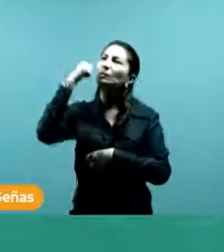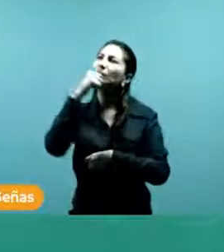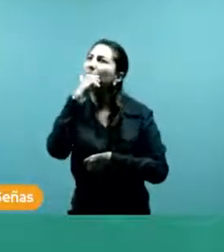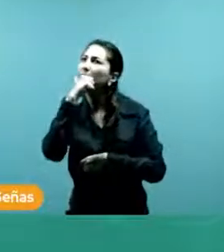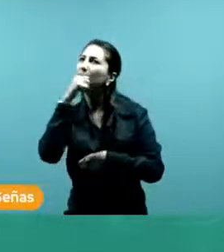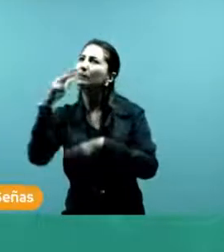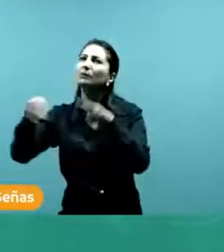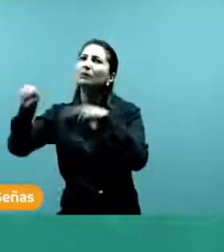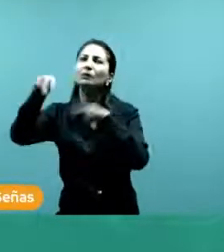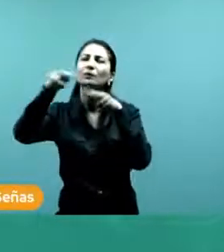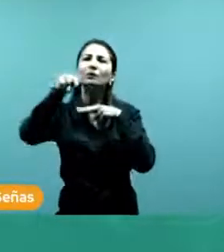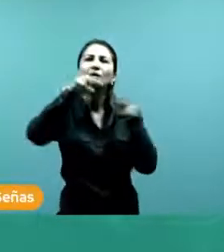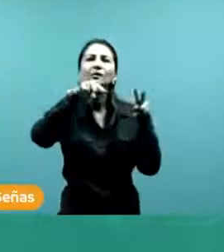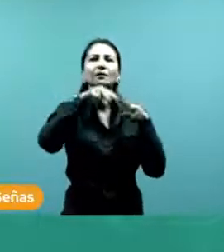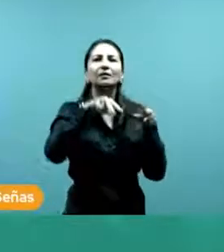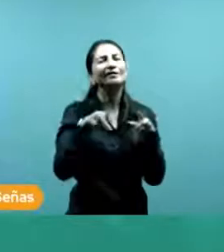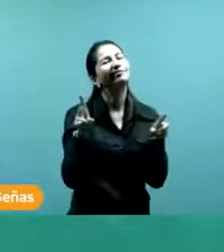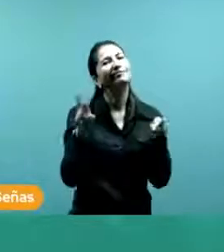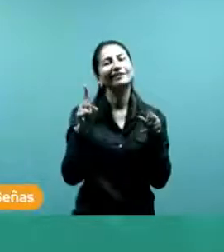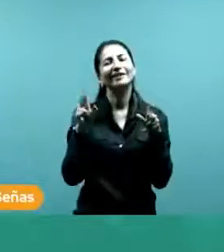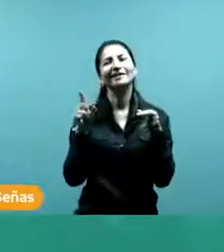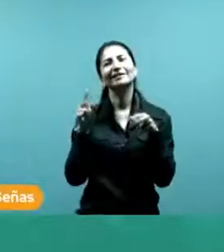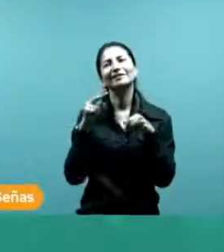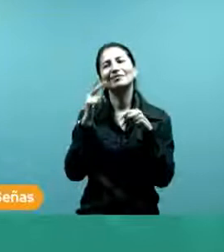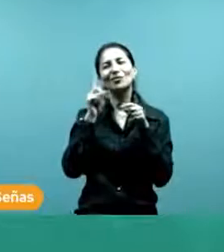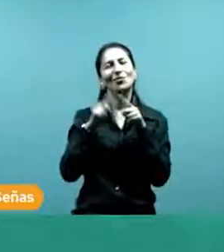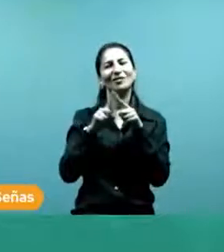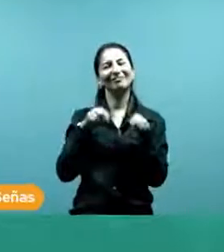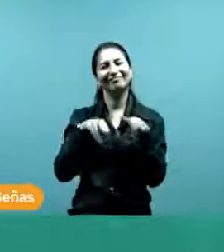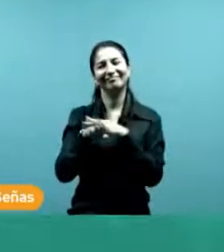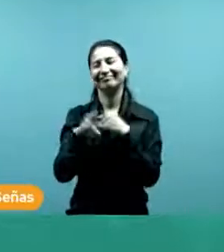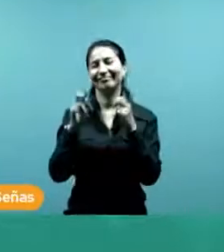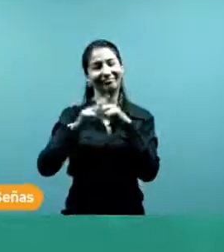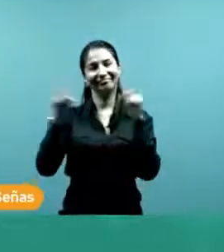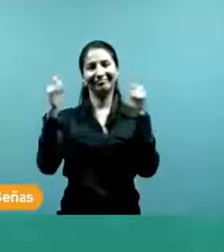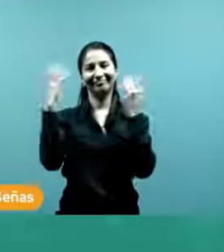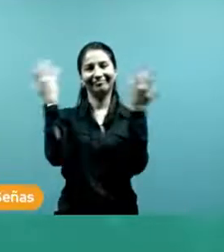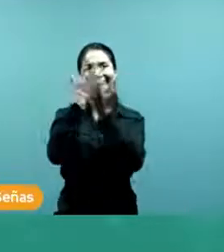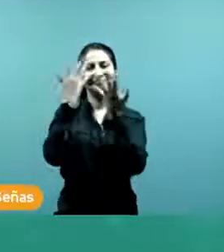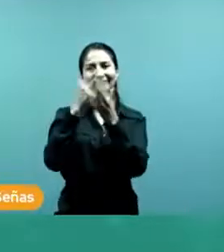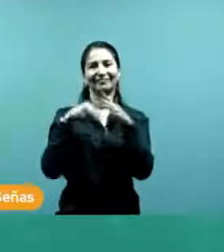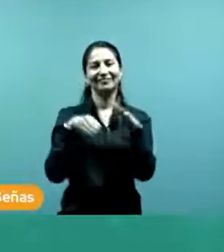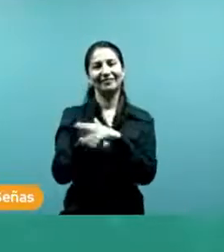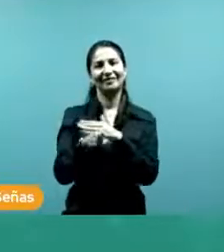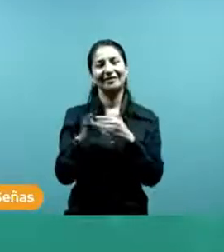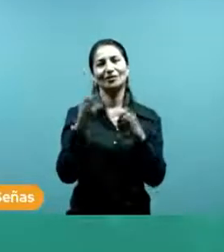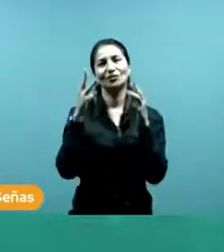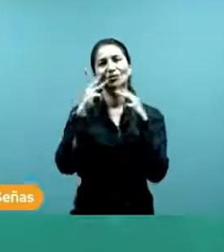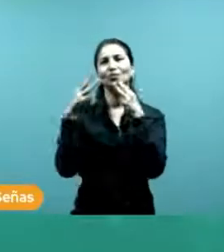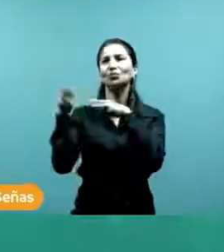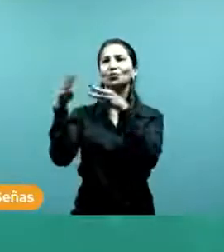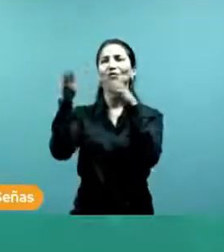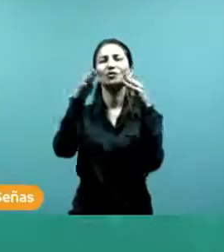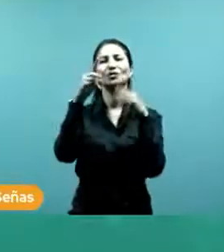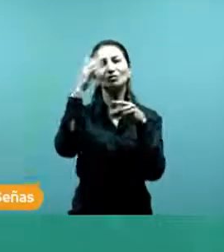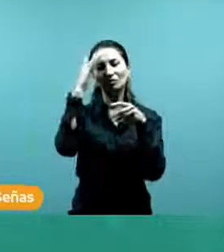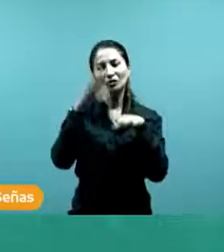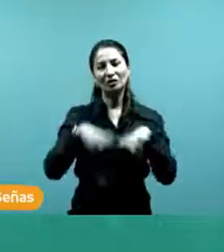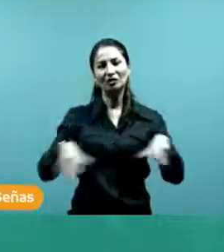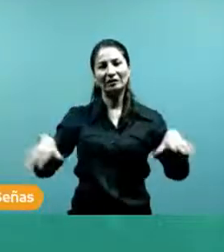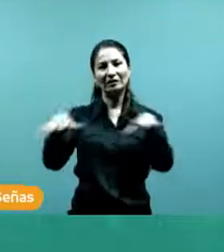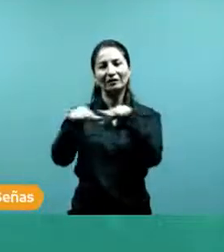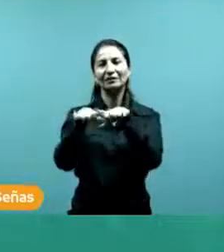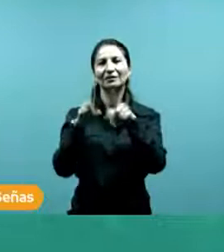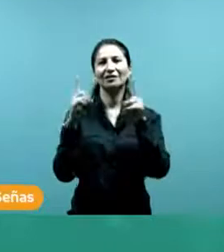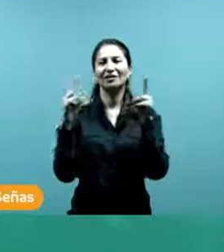the site es of Birkenau, which is absolutely rara, empty. Muy, the only people at the site are the security lugar donde guards solamente of the